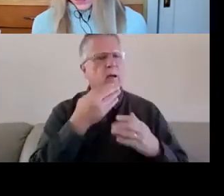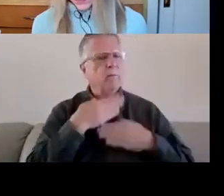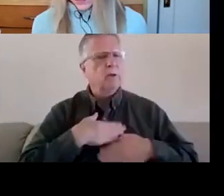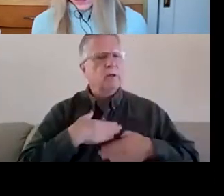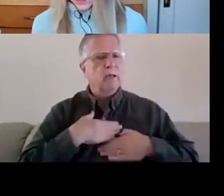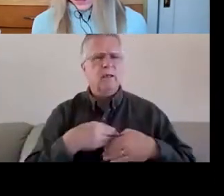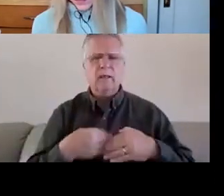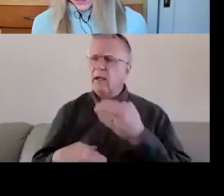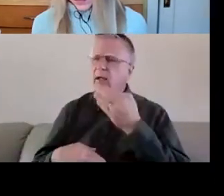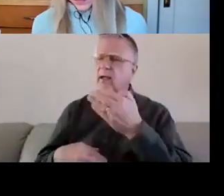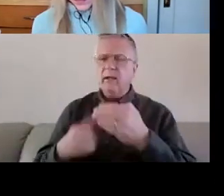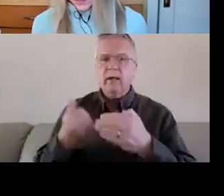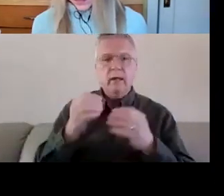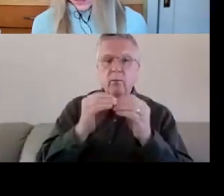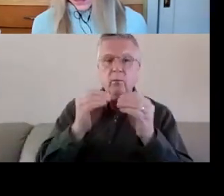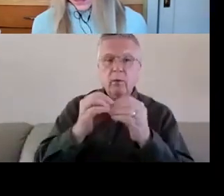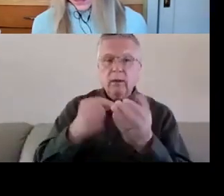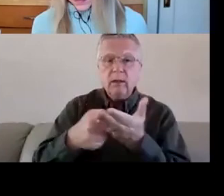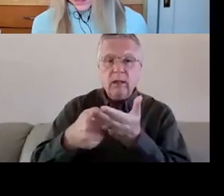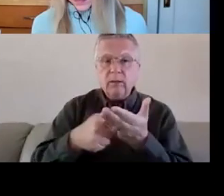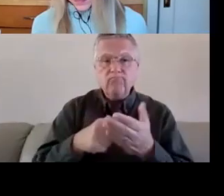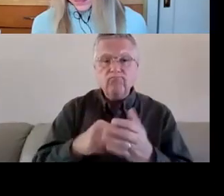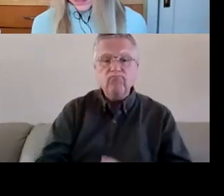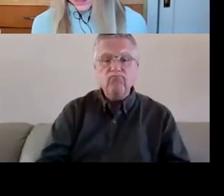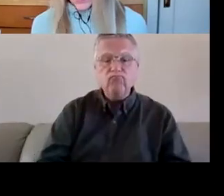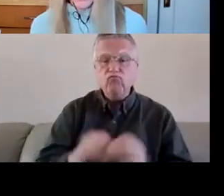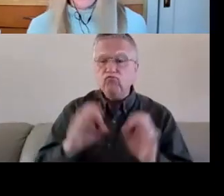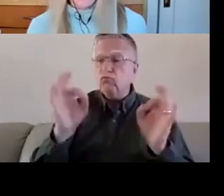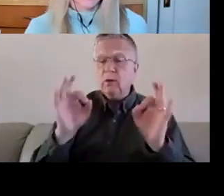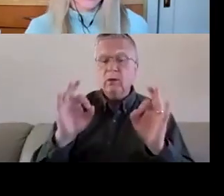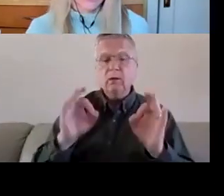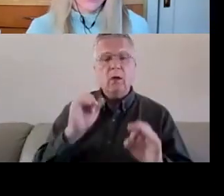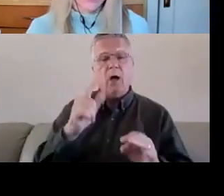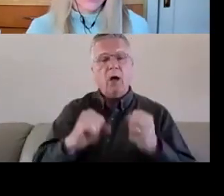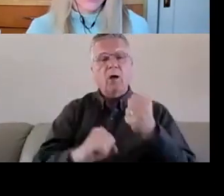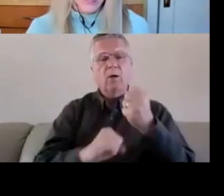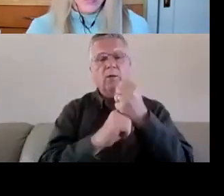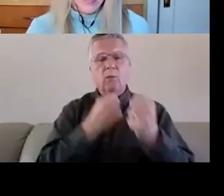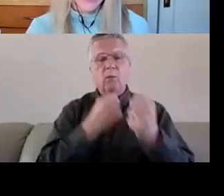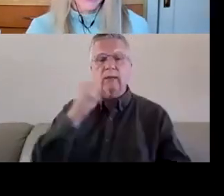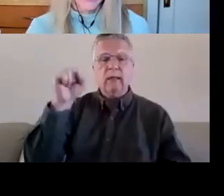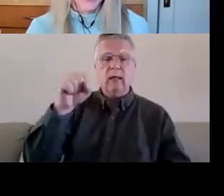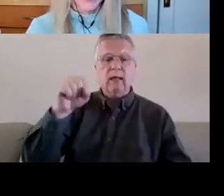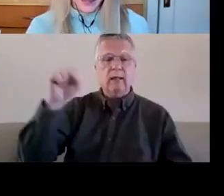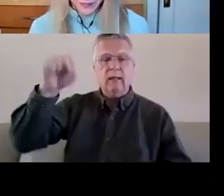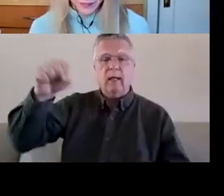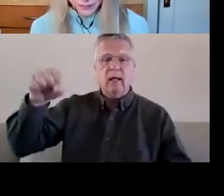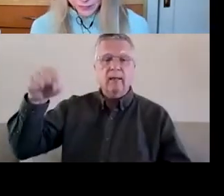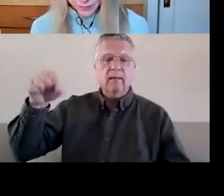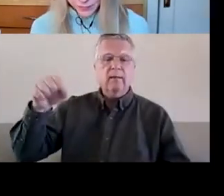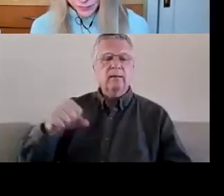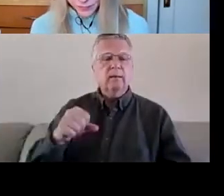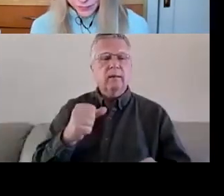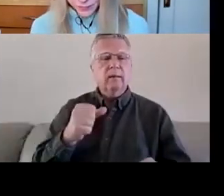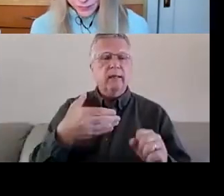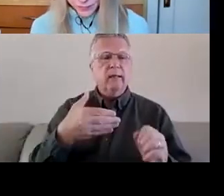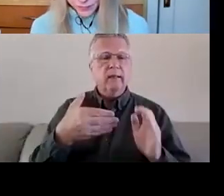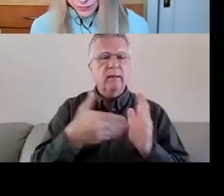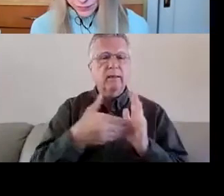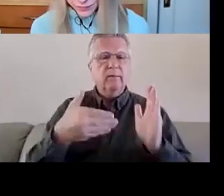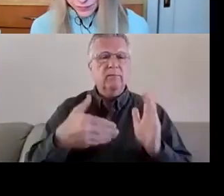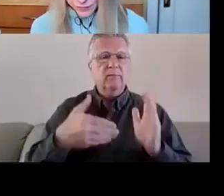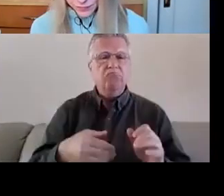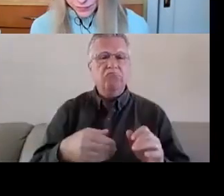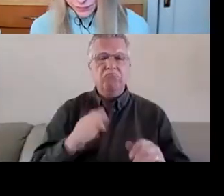Any further discussion? Seeing none, all those in favor say aye. Aye. Aye. Opposed? Bill